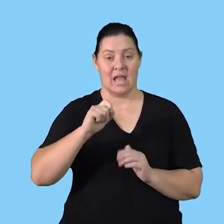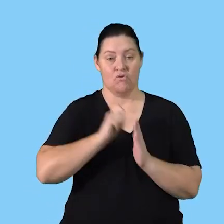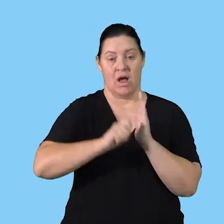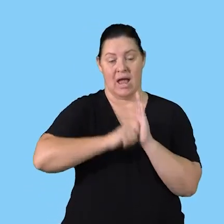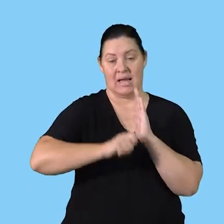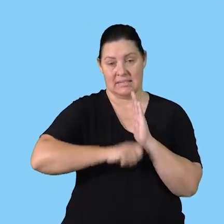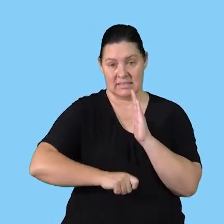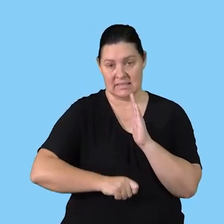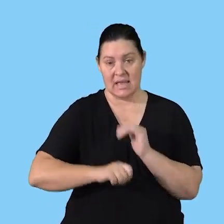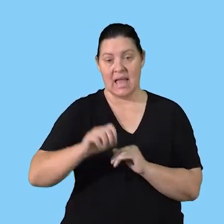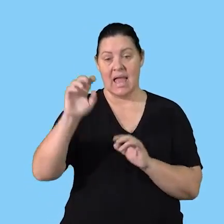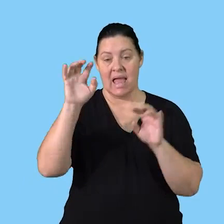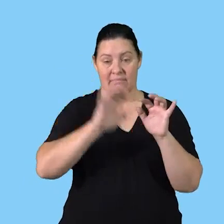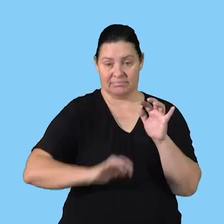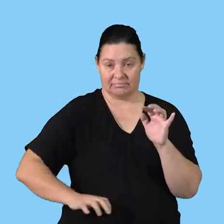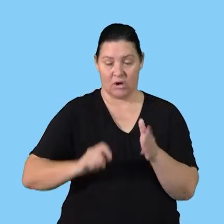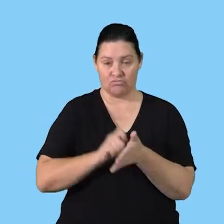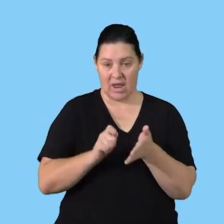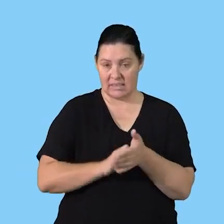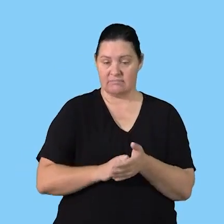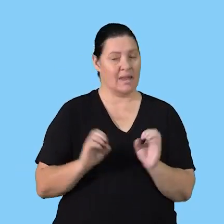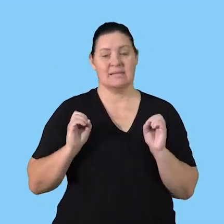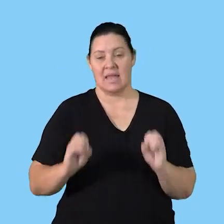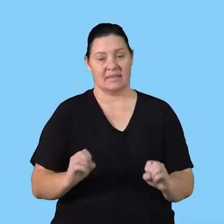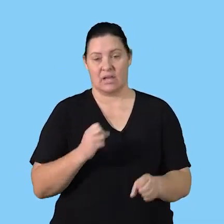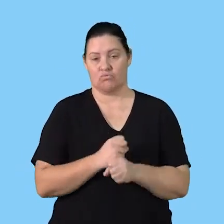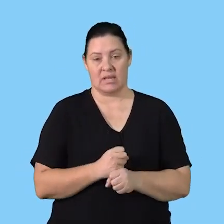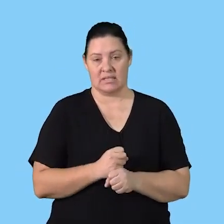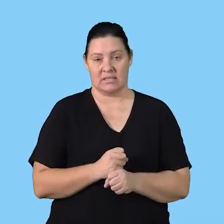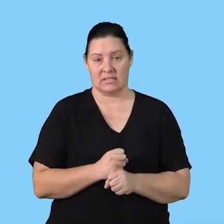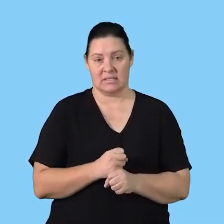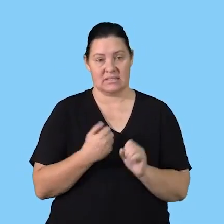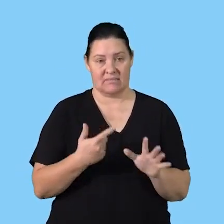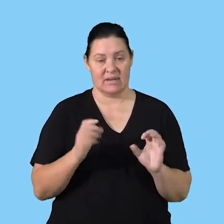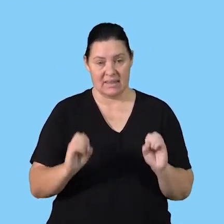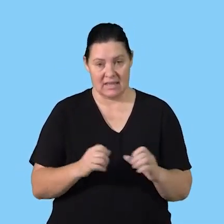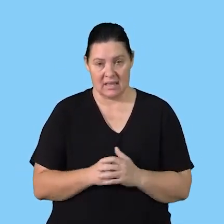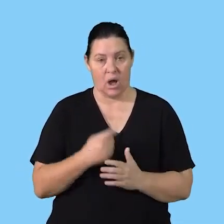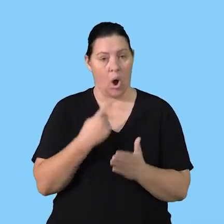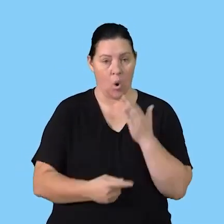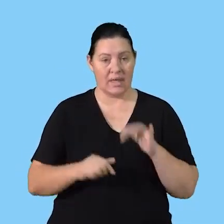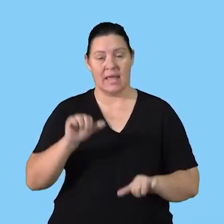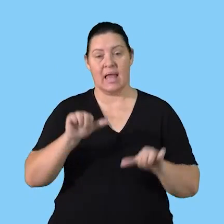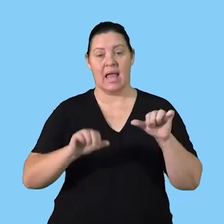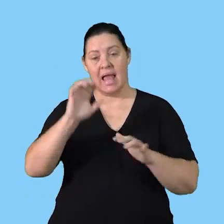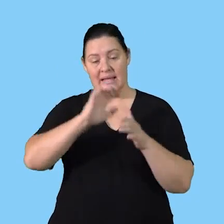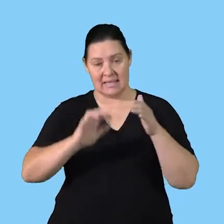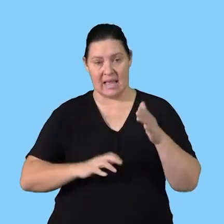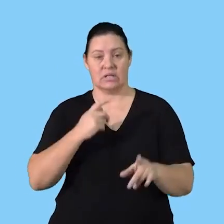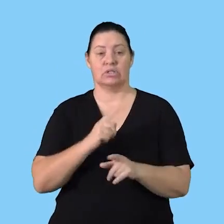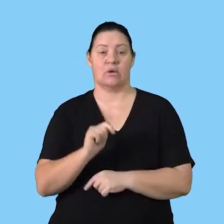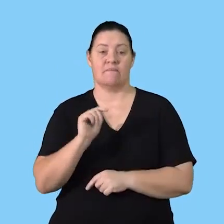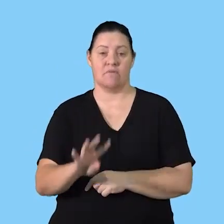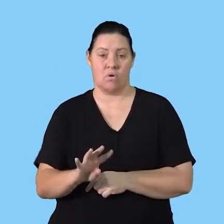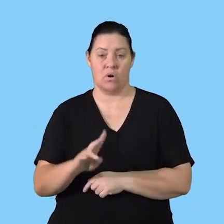be no essay in June in term 2 in grade 7. The only essay will be available in term